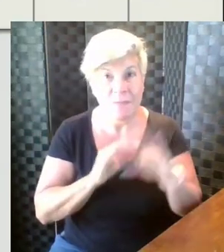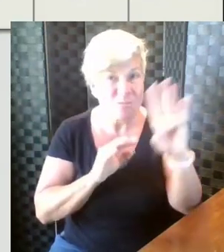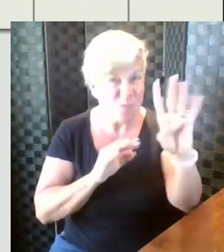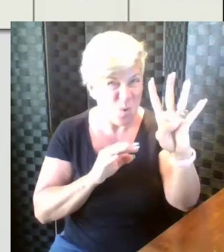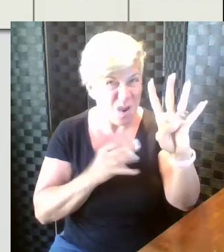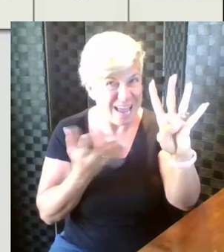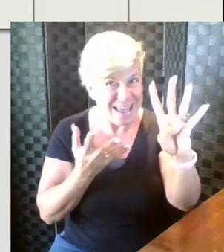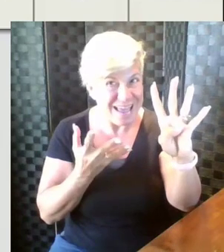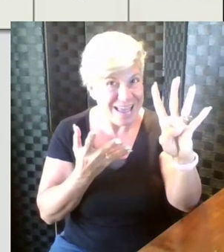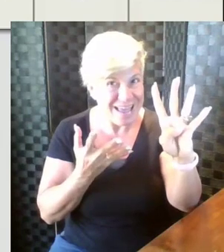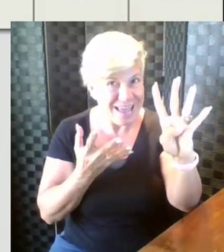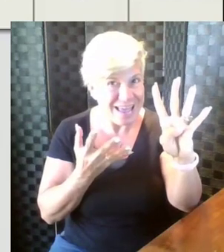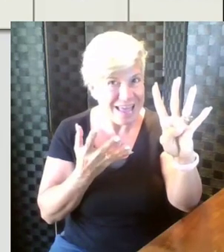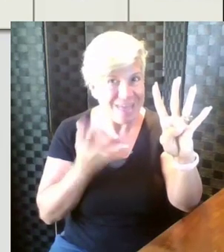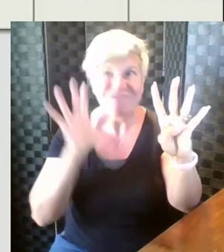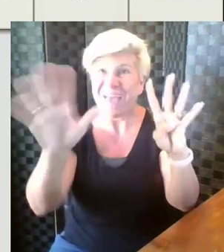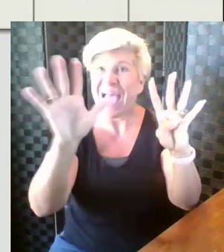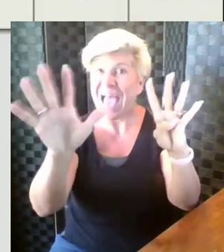4,